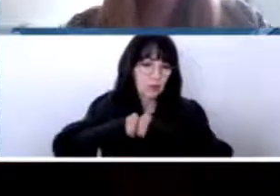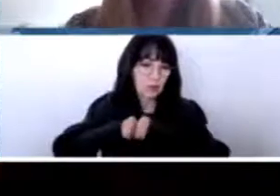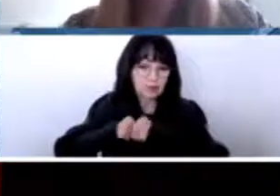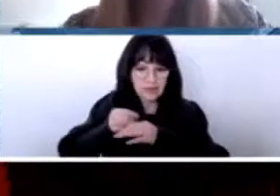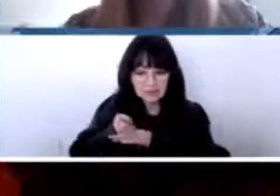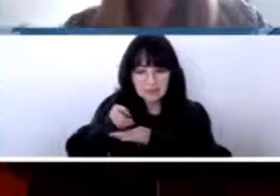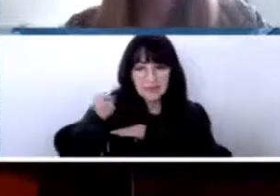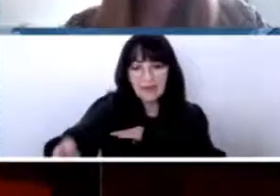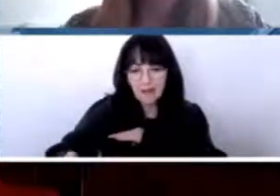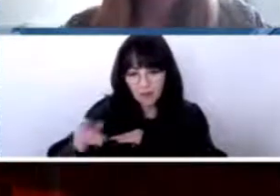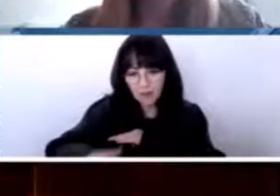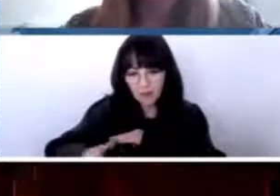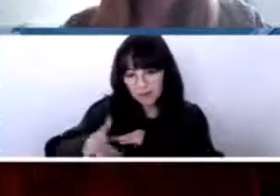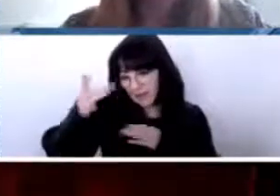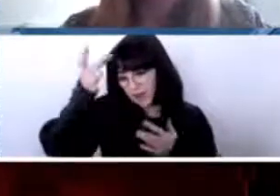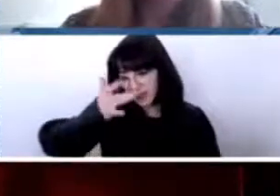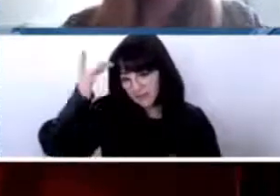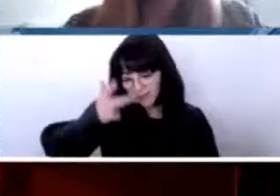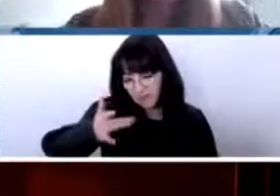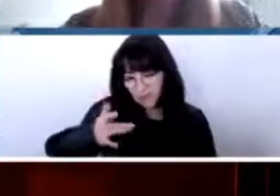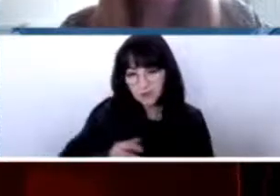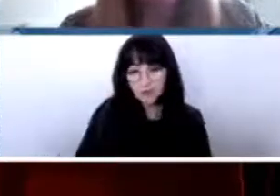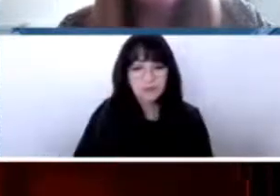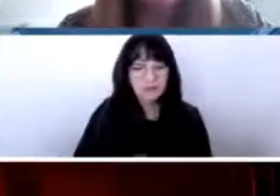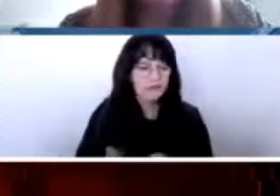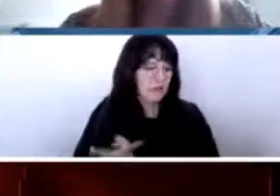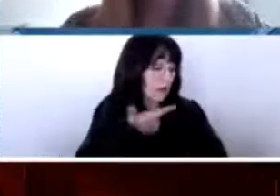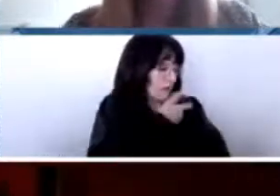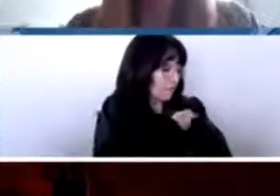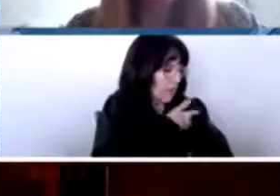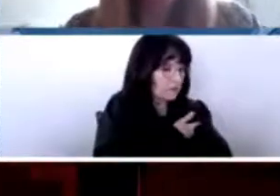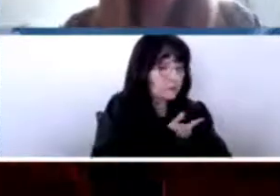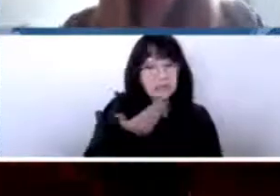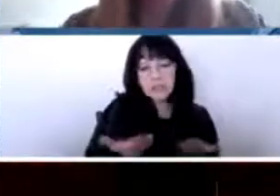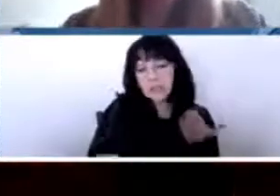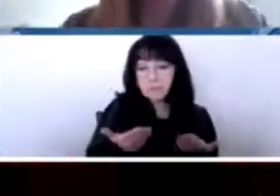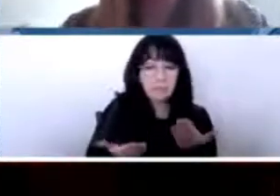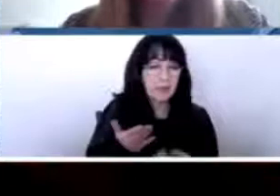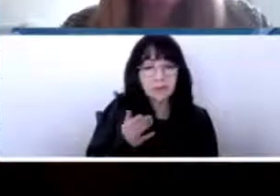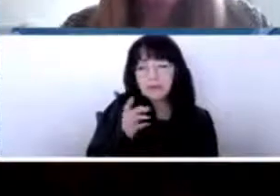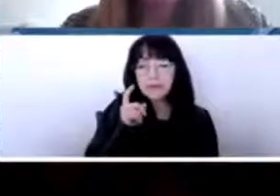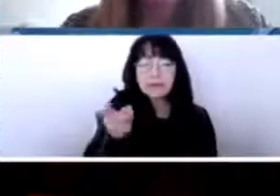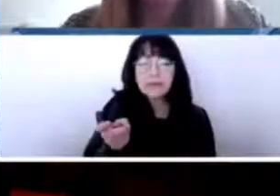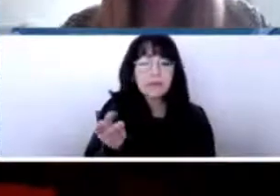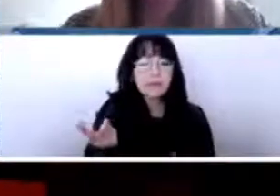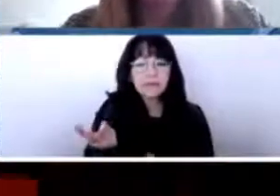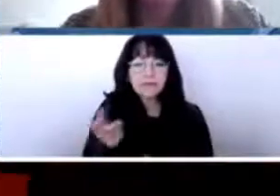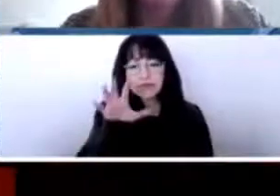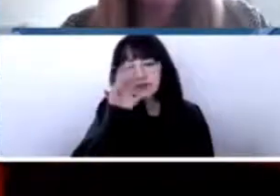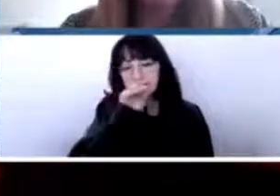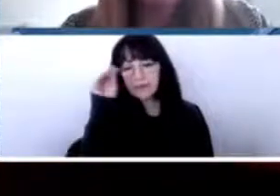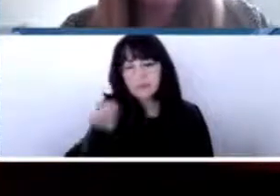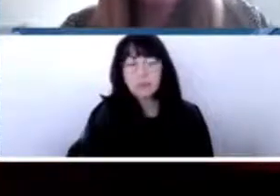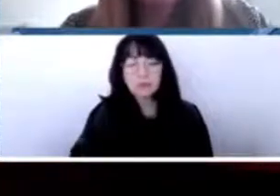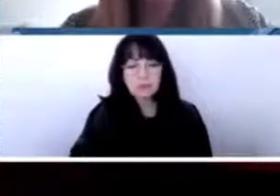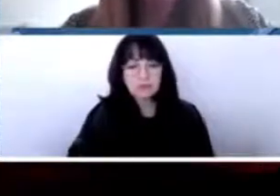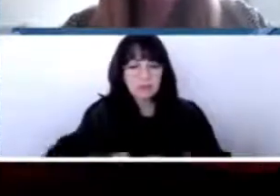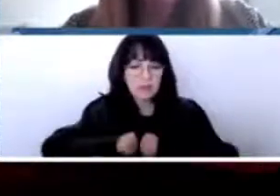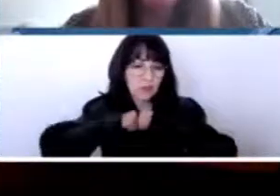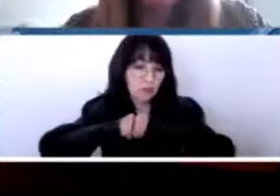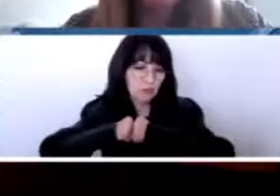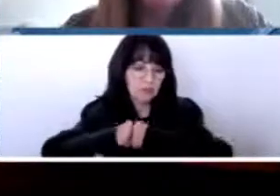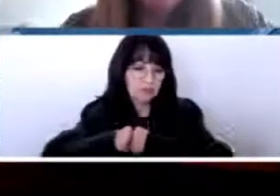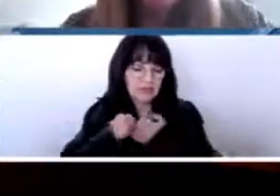or a vaccine gives you 50%, it still is providing some immune protection